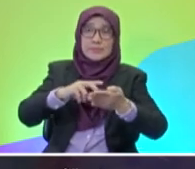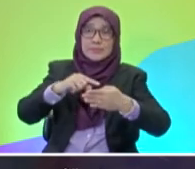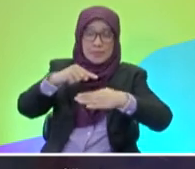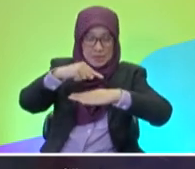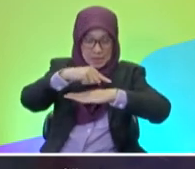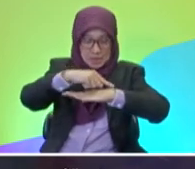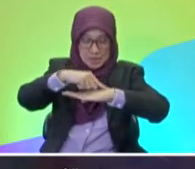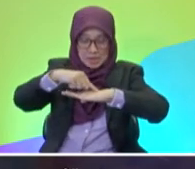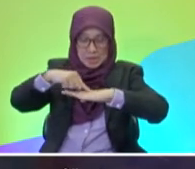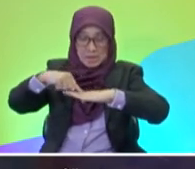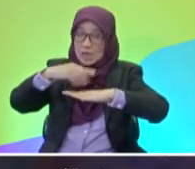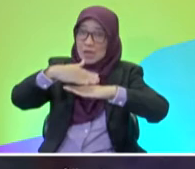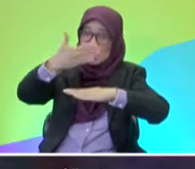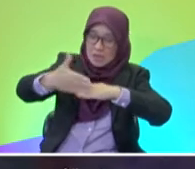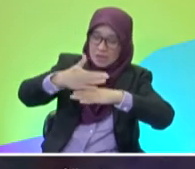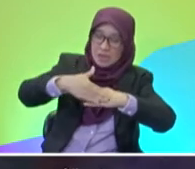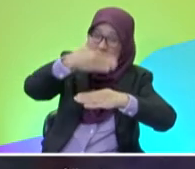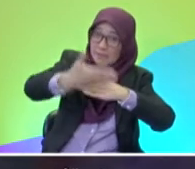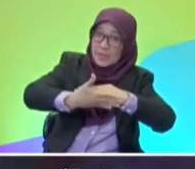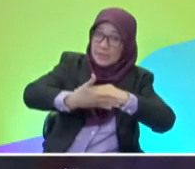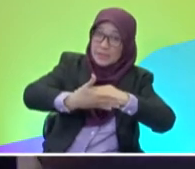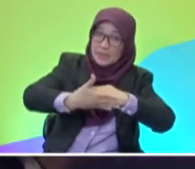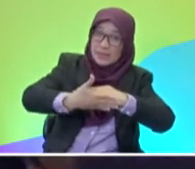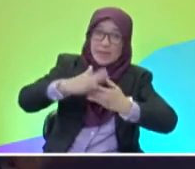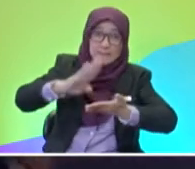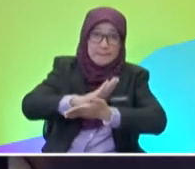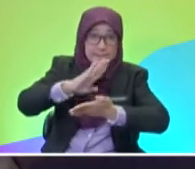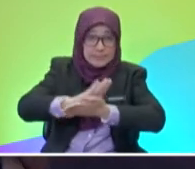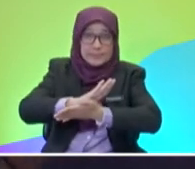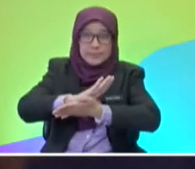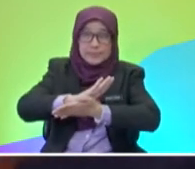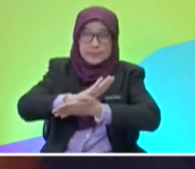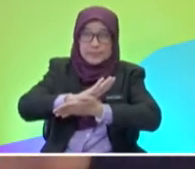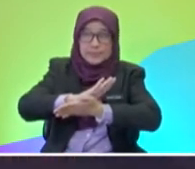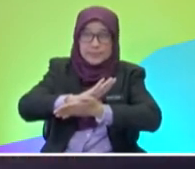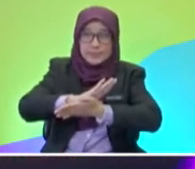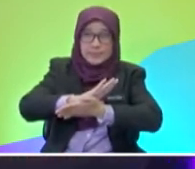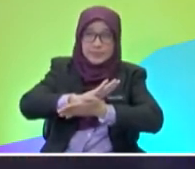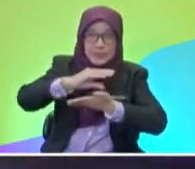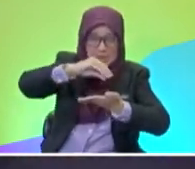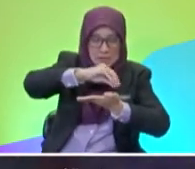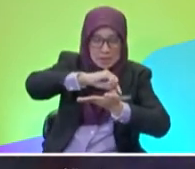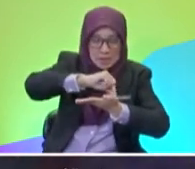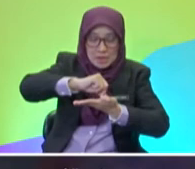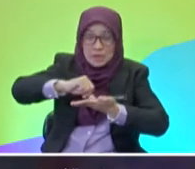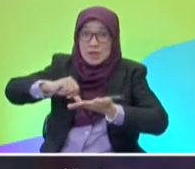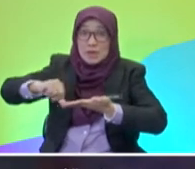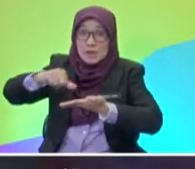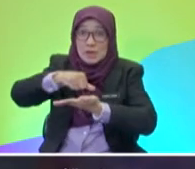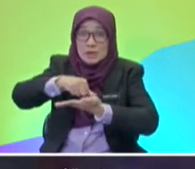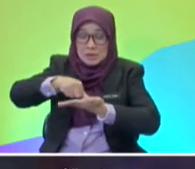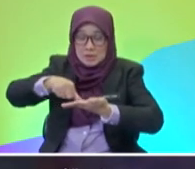the back of the paper. One straight line. Do we put it at the top or